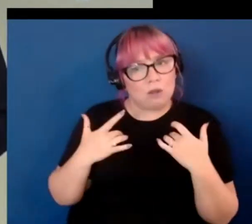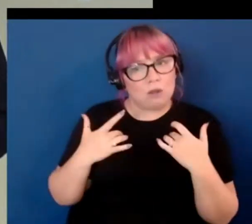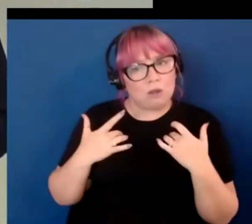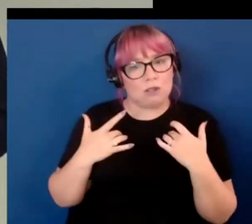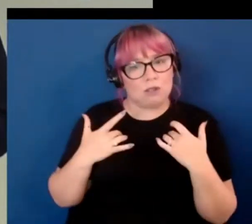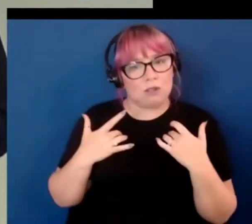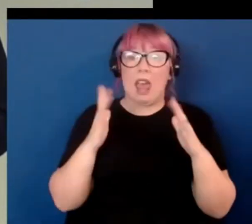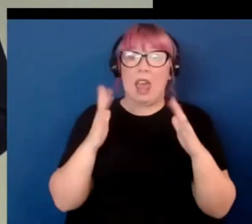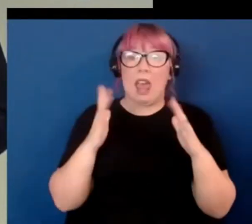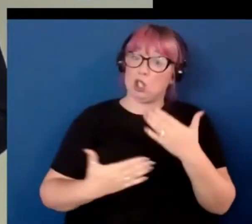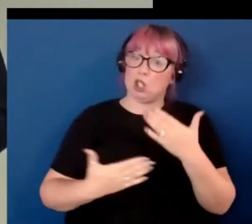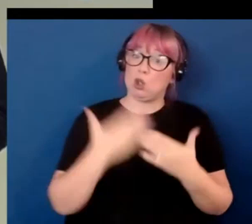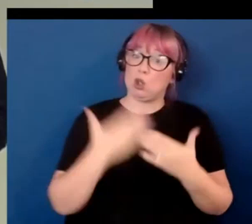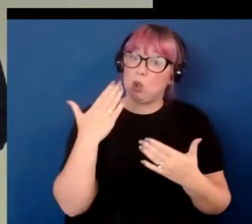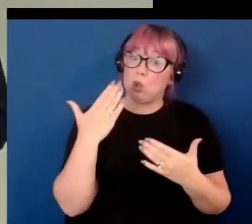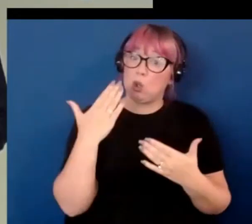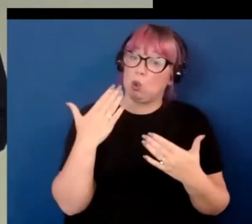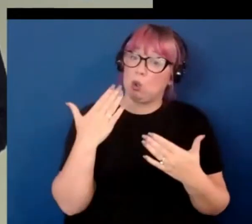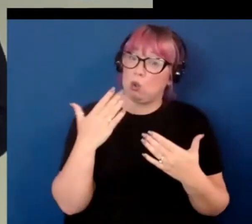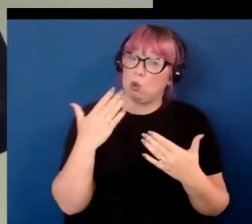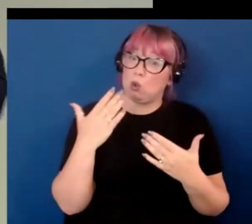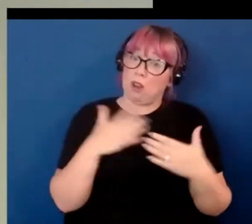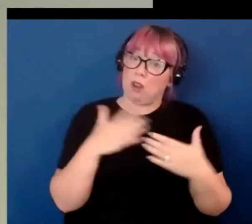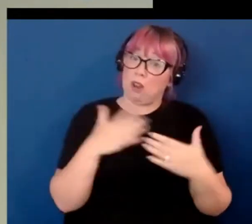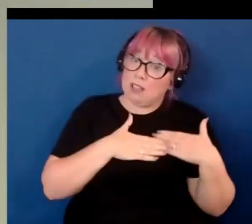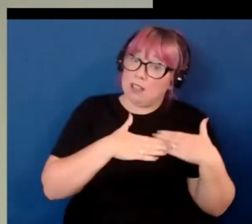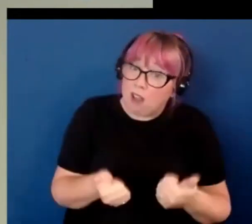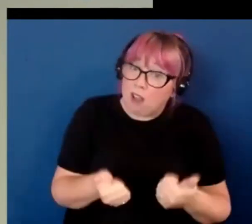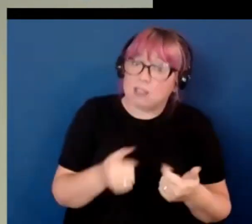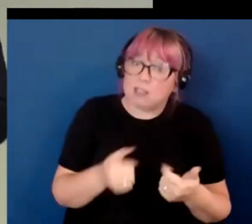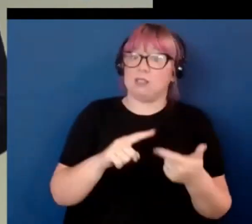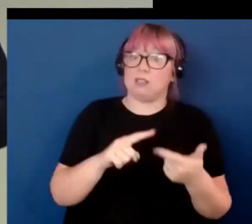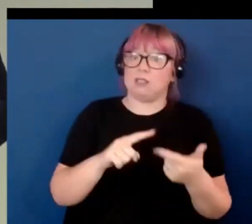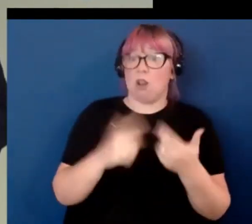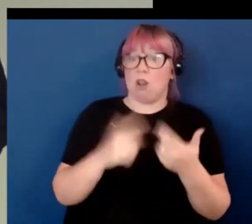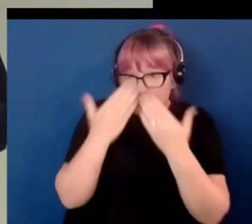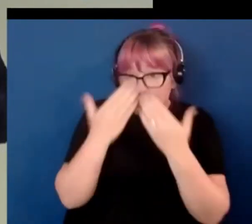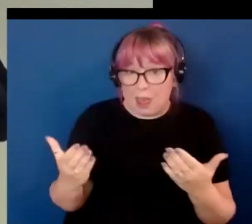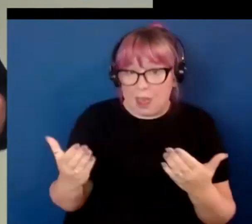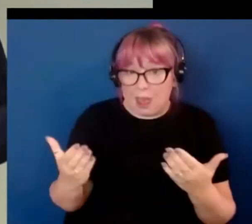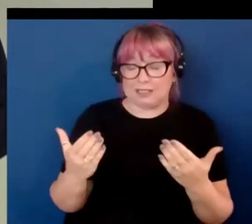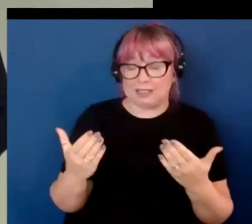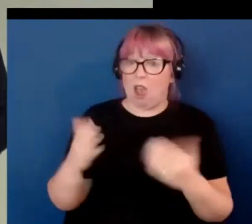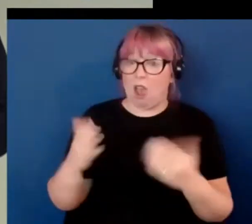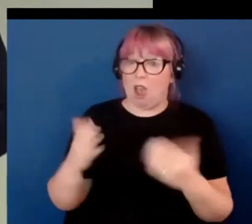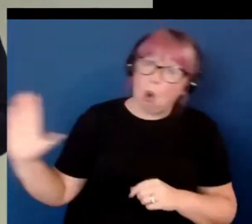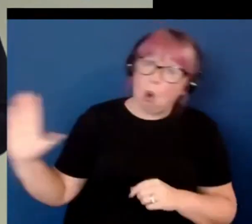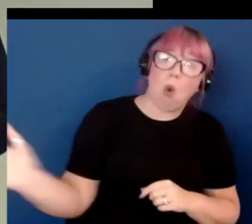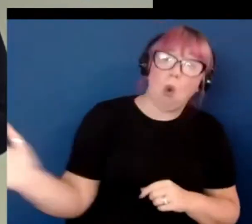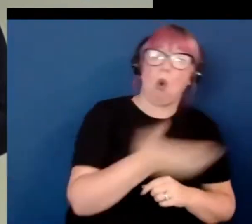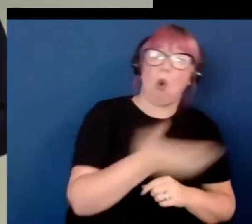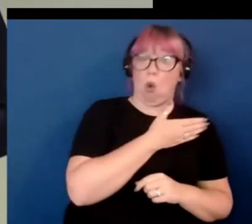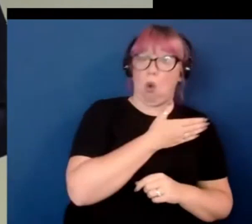kindness, respect and support for every person outside our party as well as within.